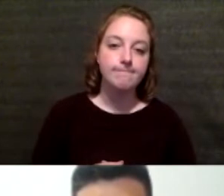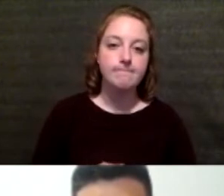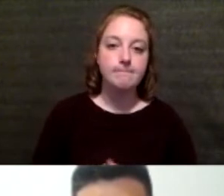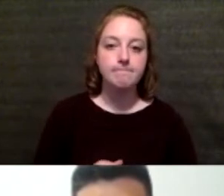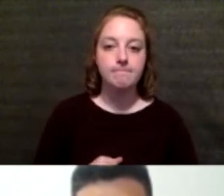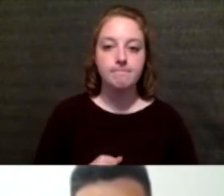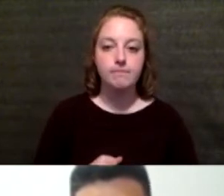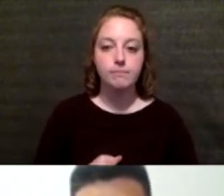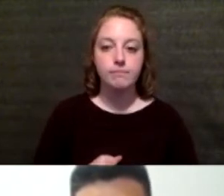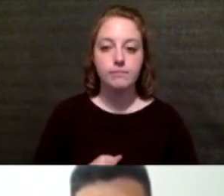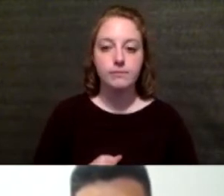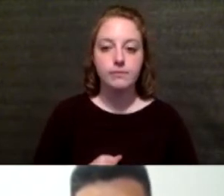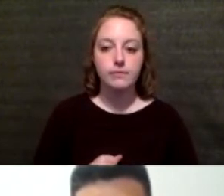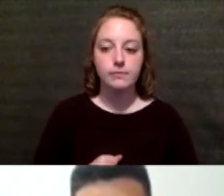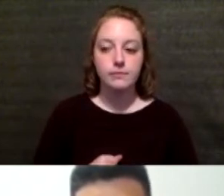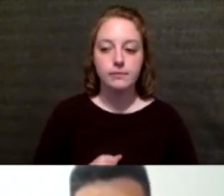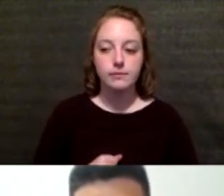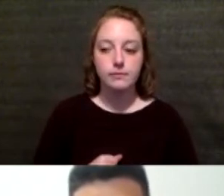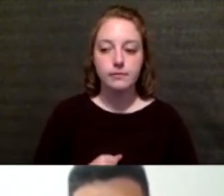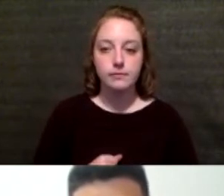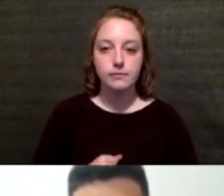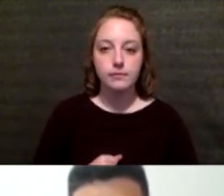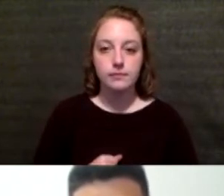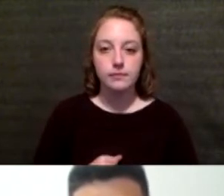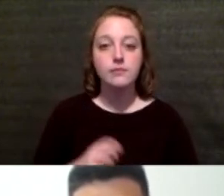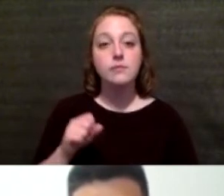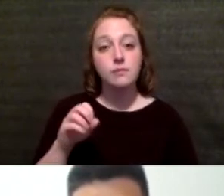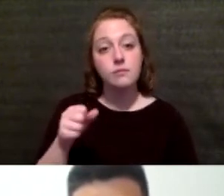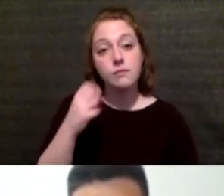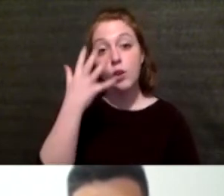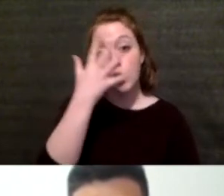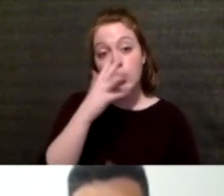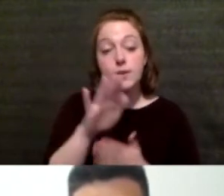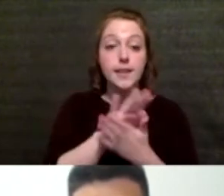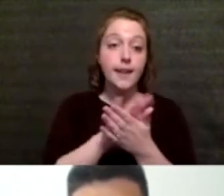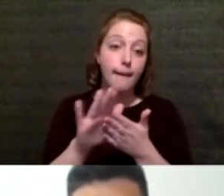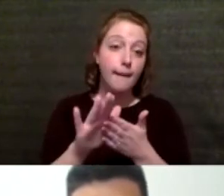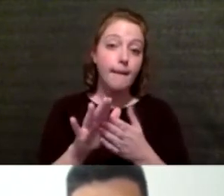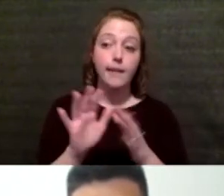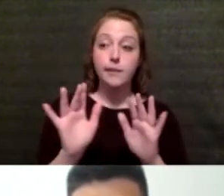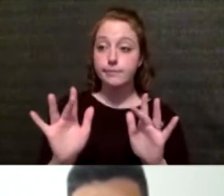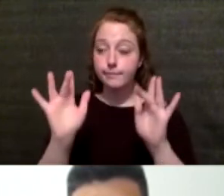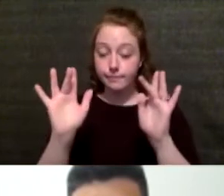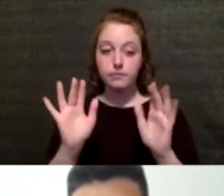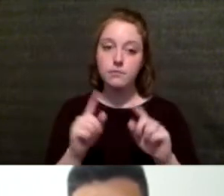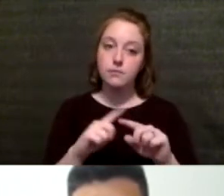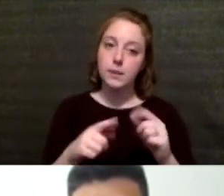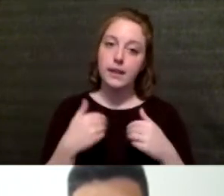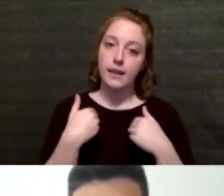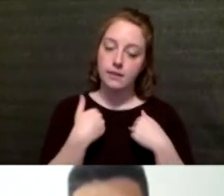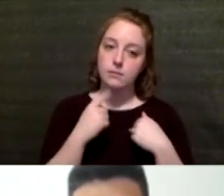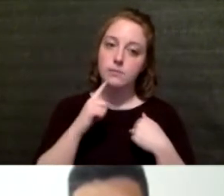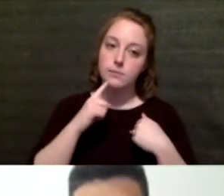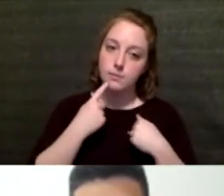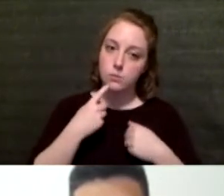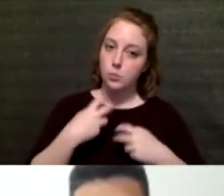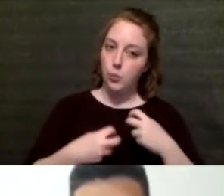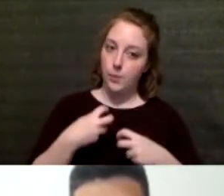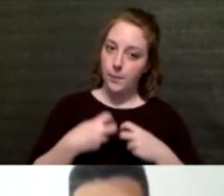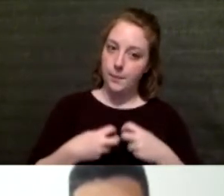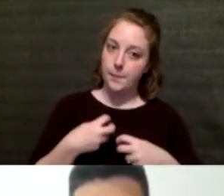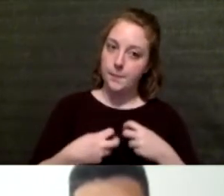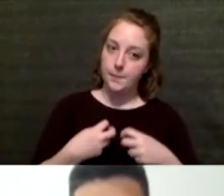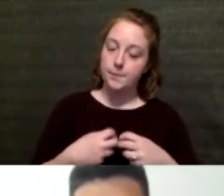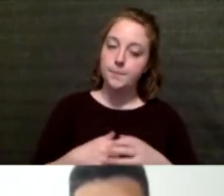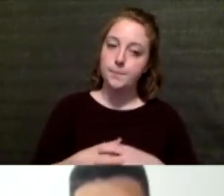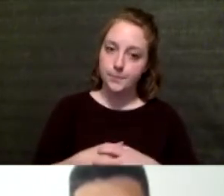Um, and so, yes, it looks nice and clean on the inside, but it really does have some major problems. Um,